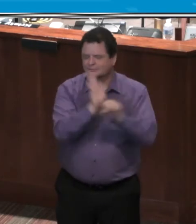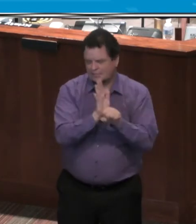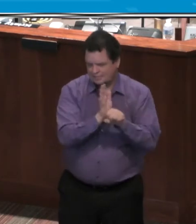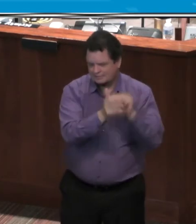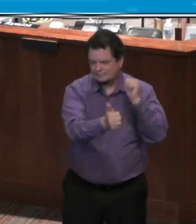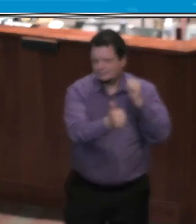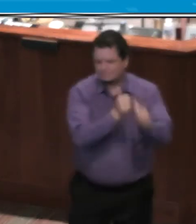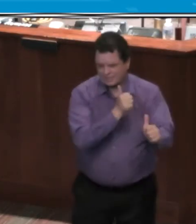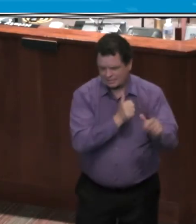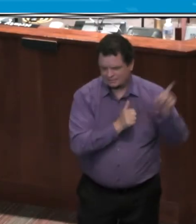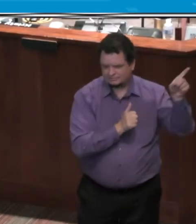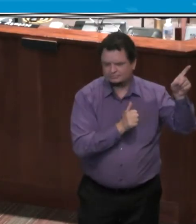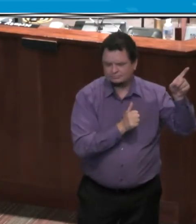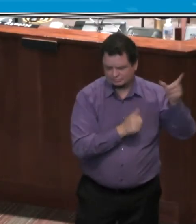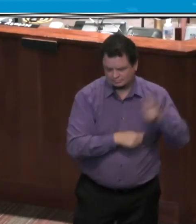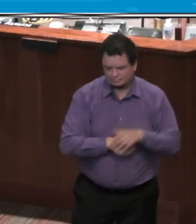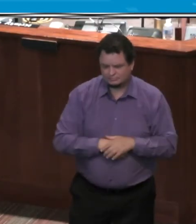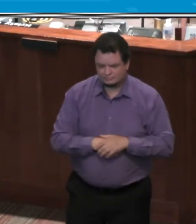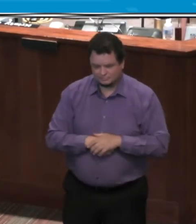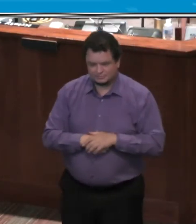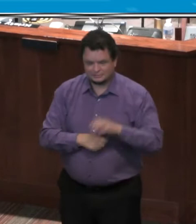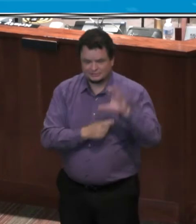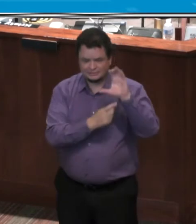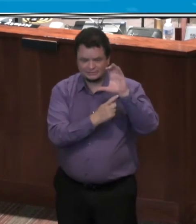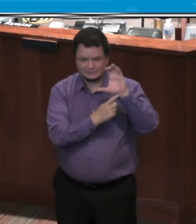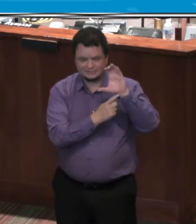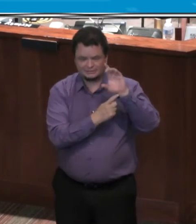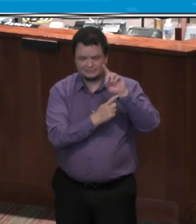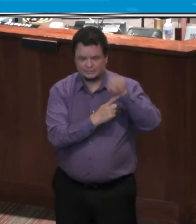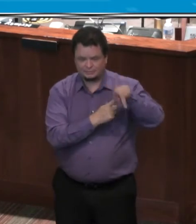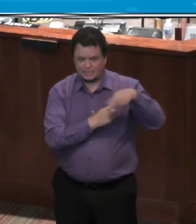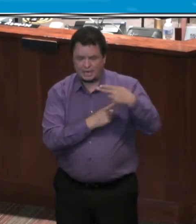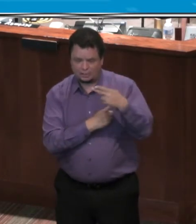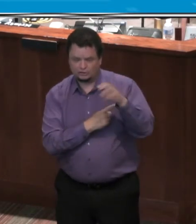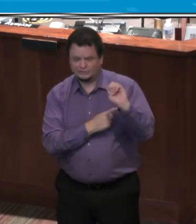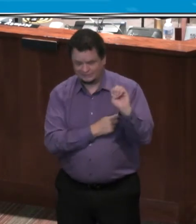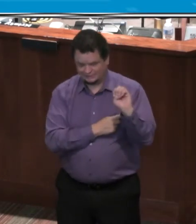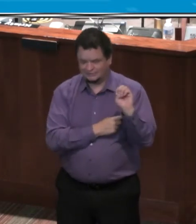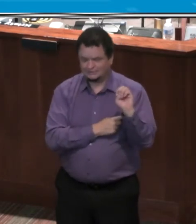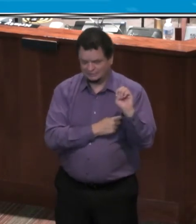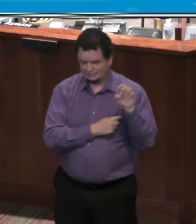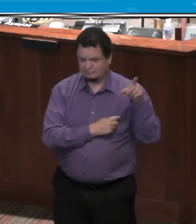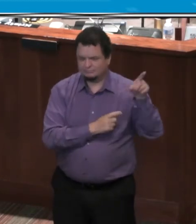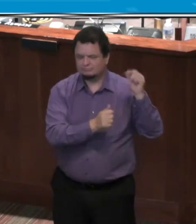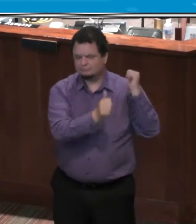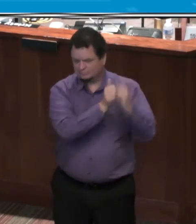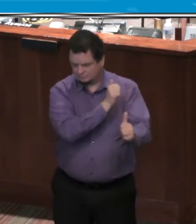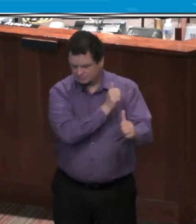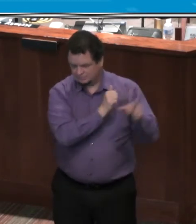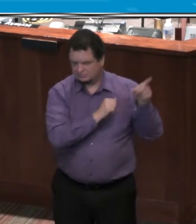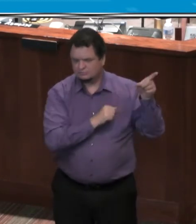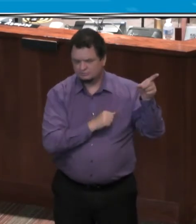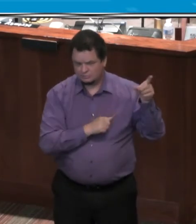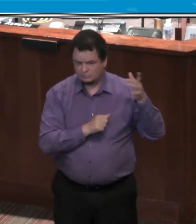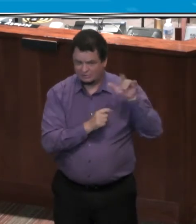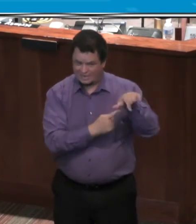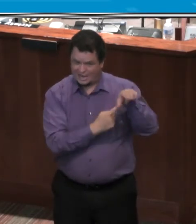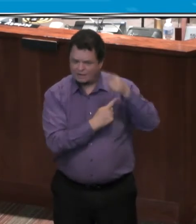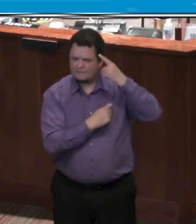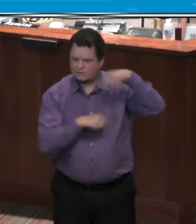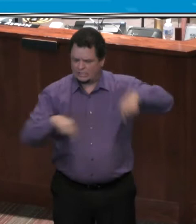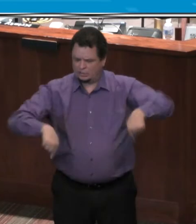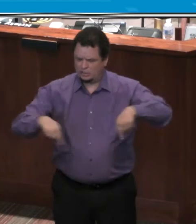as CDPHE here, to the El Paso County Department of Public Health to aid with the expenditures incurred due to the public health